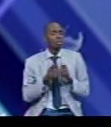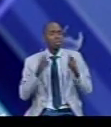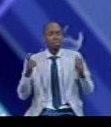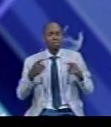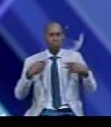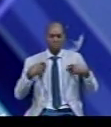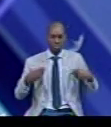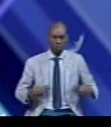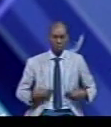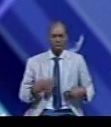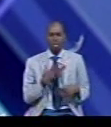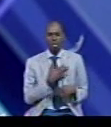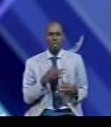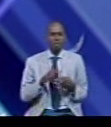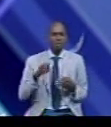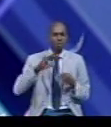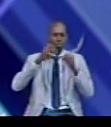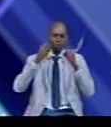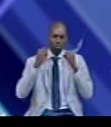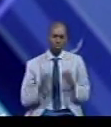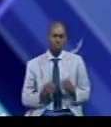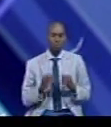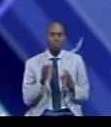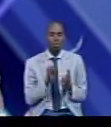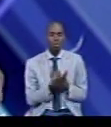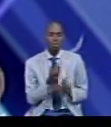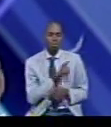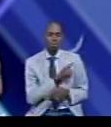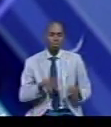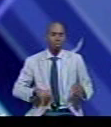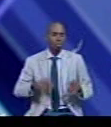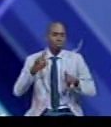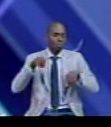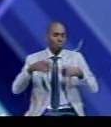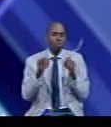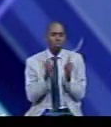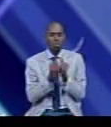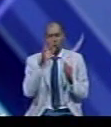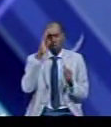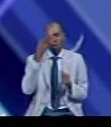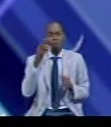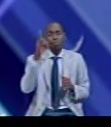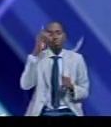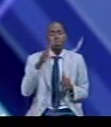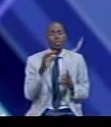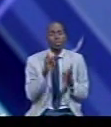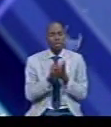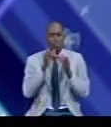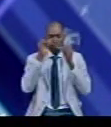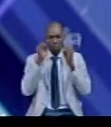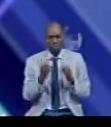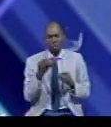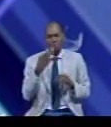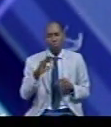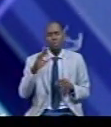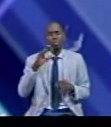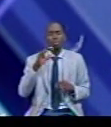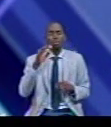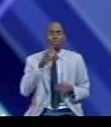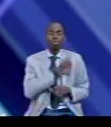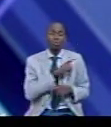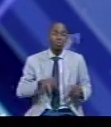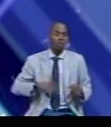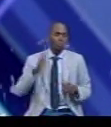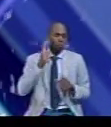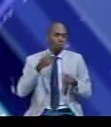and spiritual strength, that the Lord will go with the man of God, that the power of the Lord will go with the man of God, that every